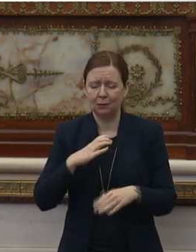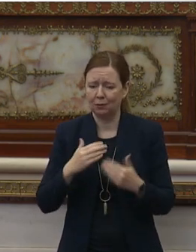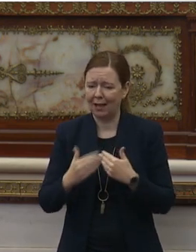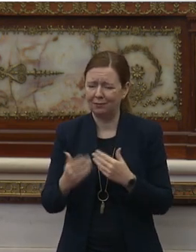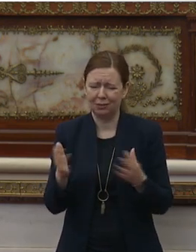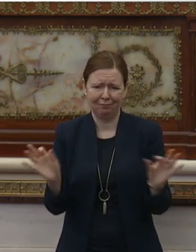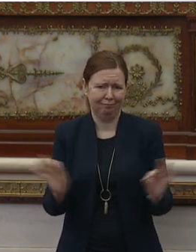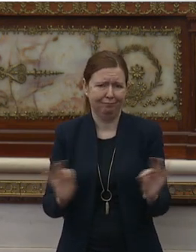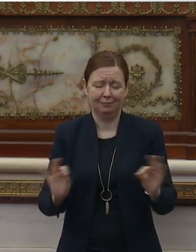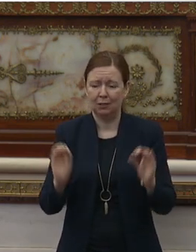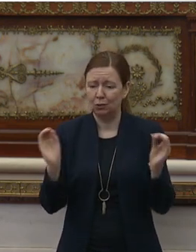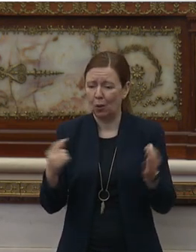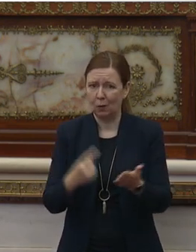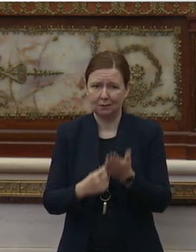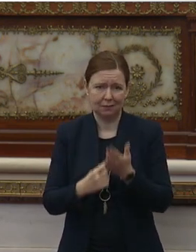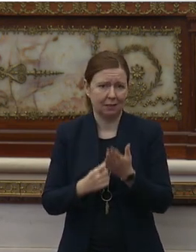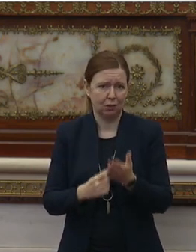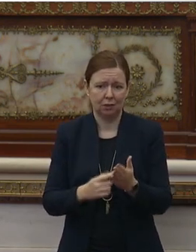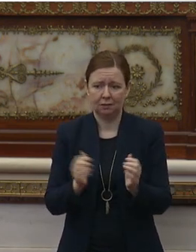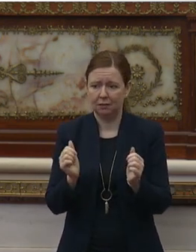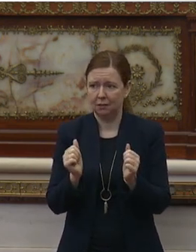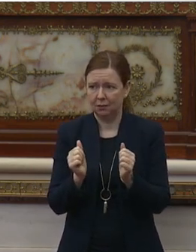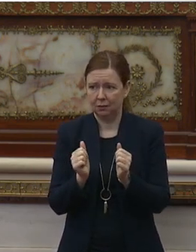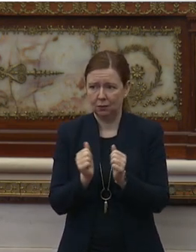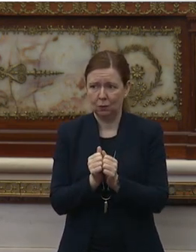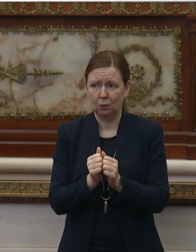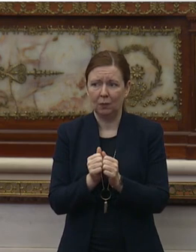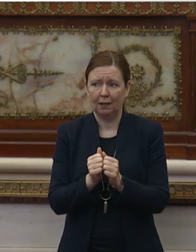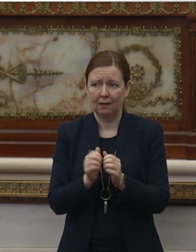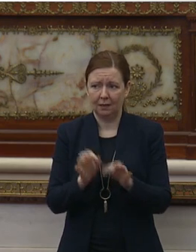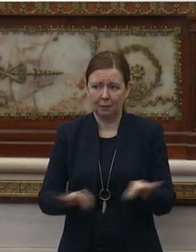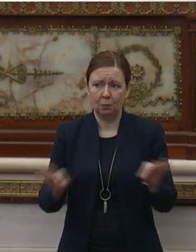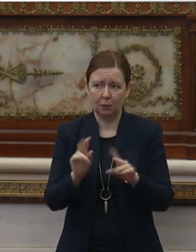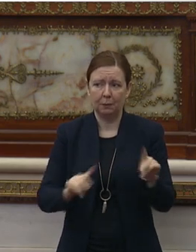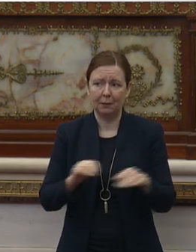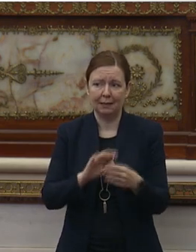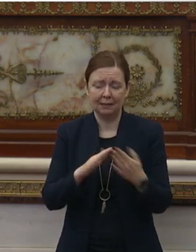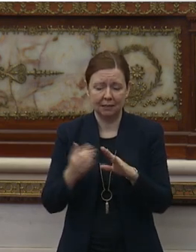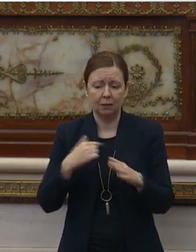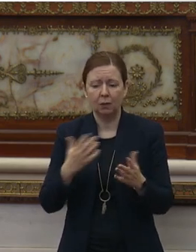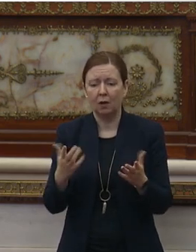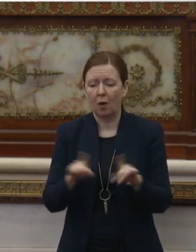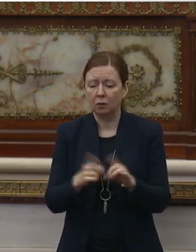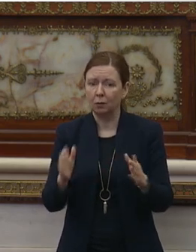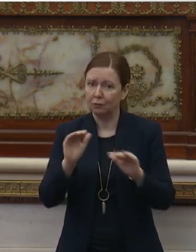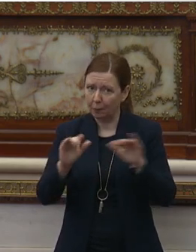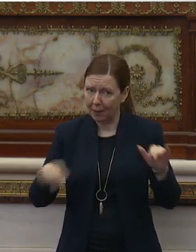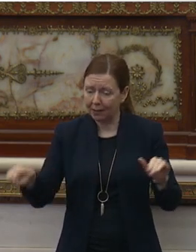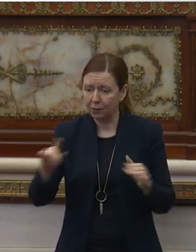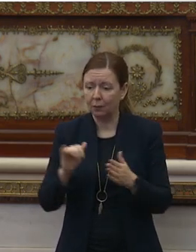little deliberation and discussion with various parts of the city. We also like to remind Council that the